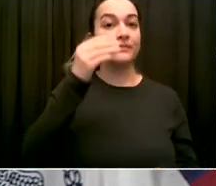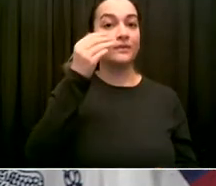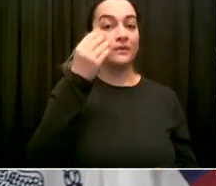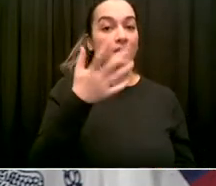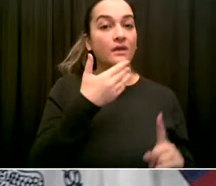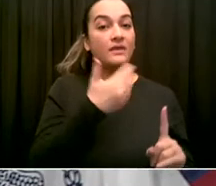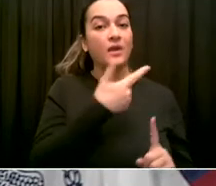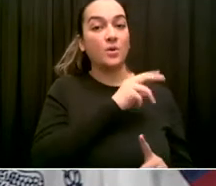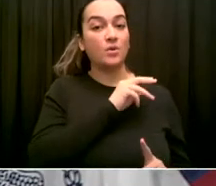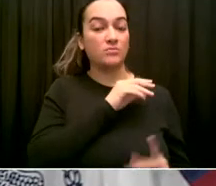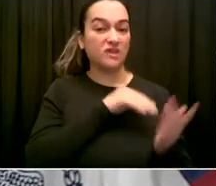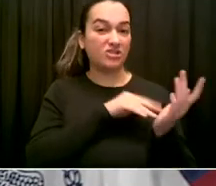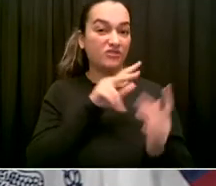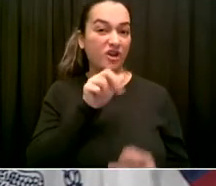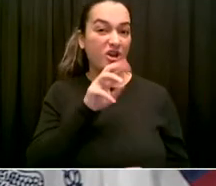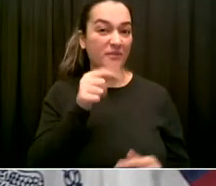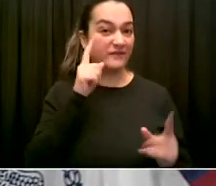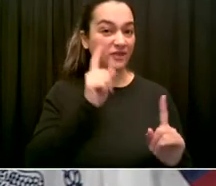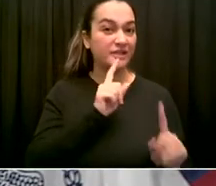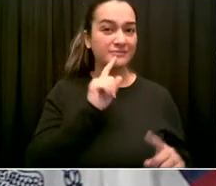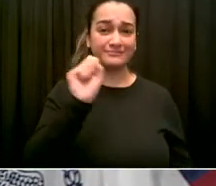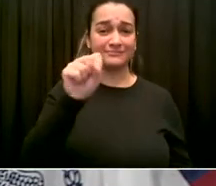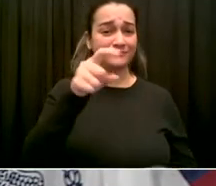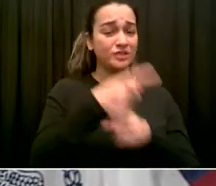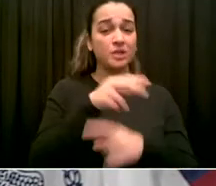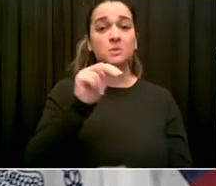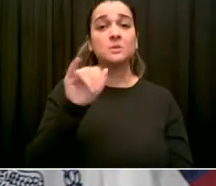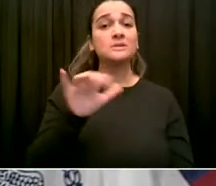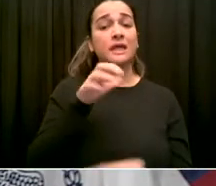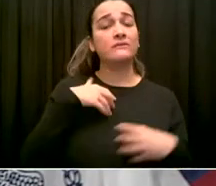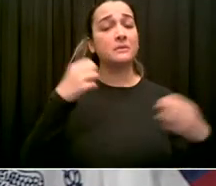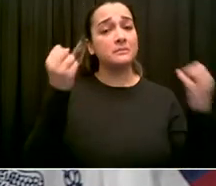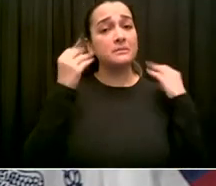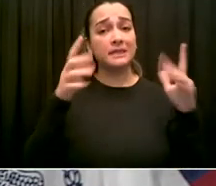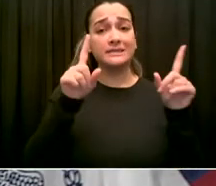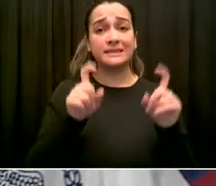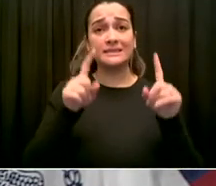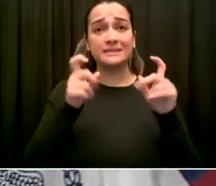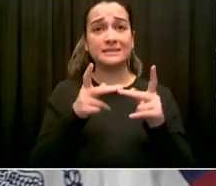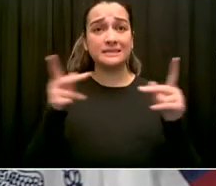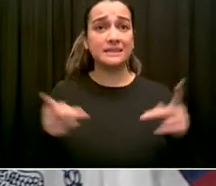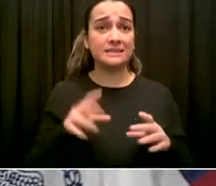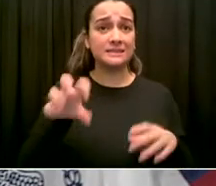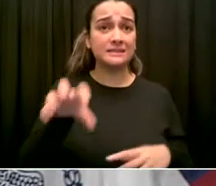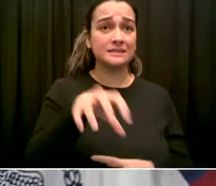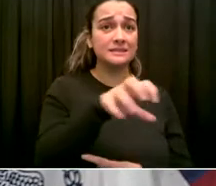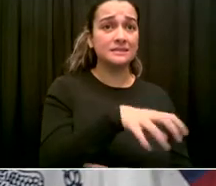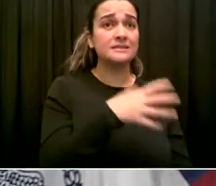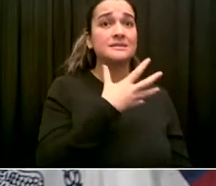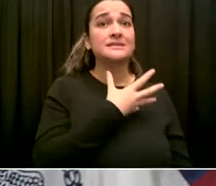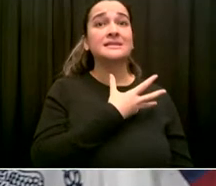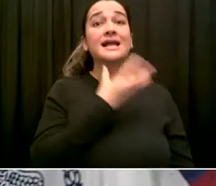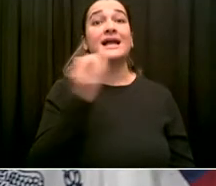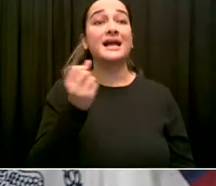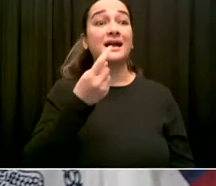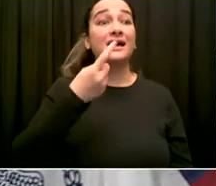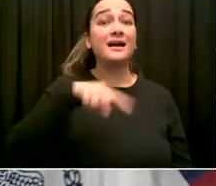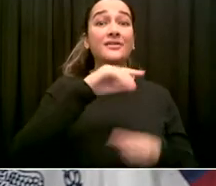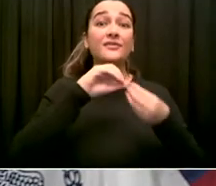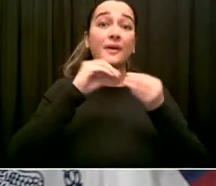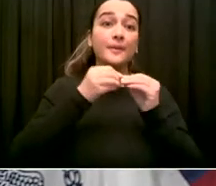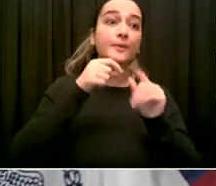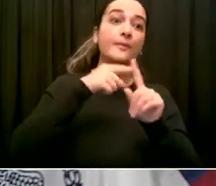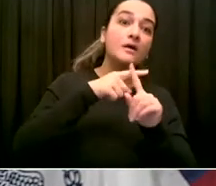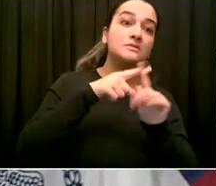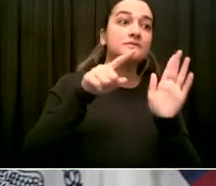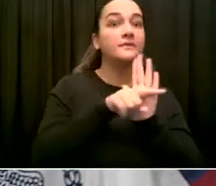with the results. I think a big question in other parts of the country is, are we seeing the whole picture given the level of testing? Are we actually